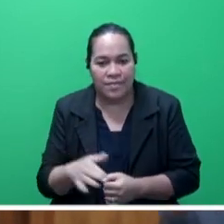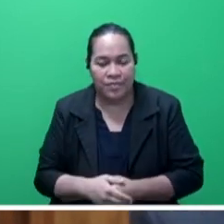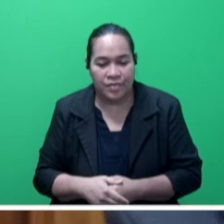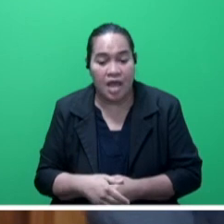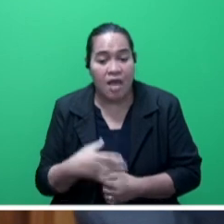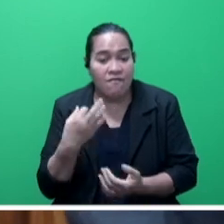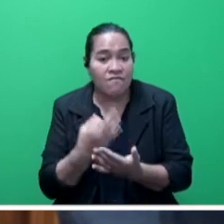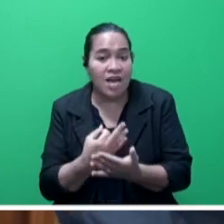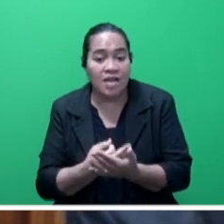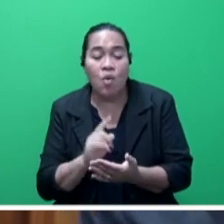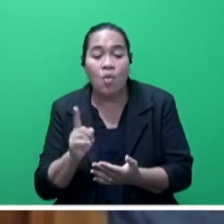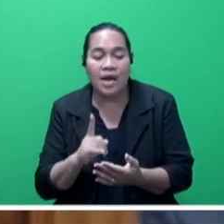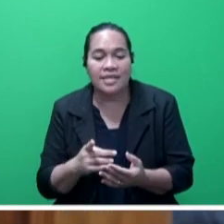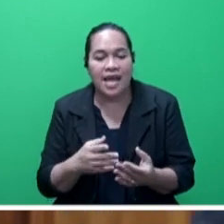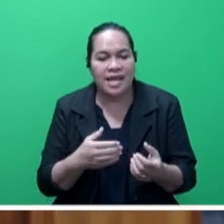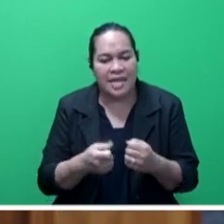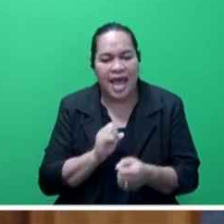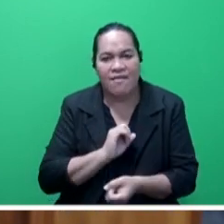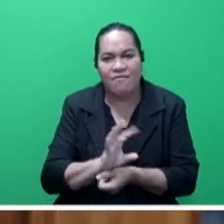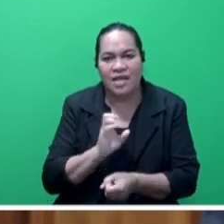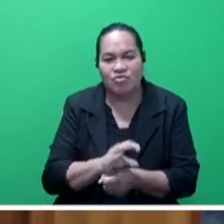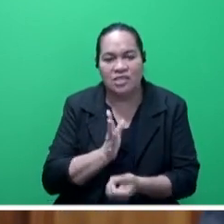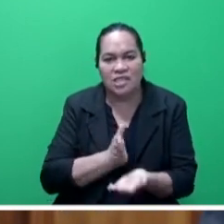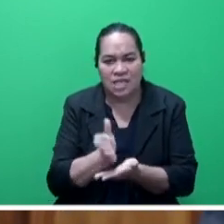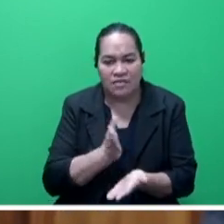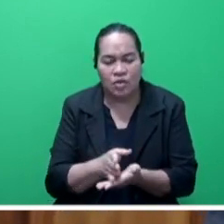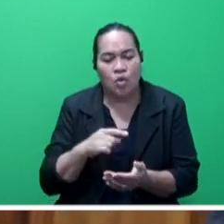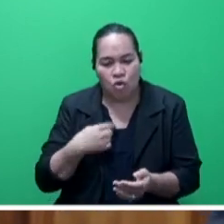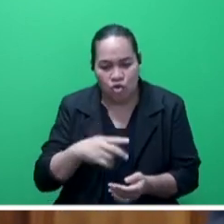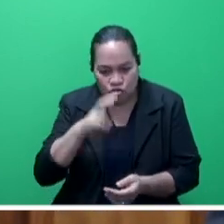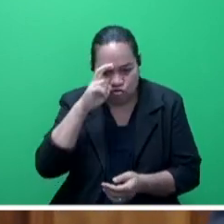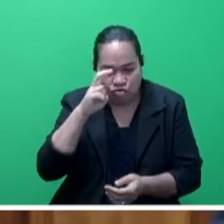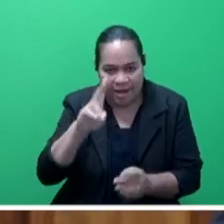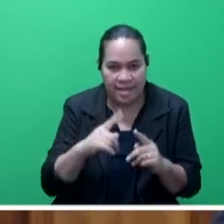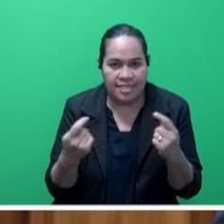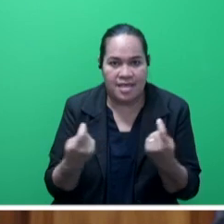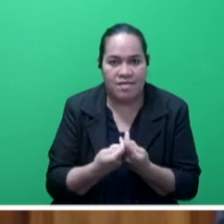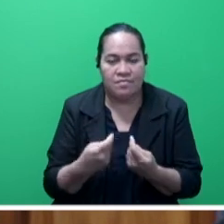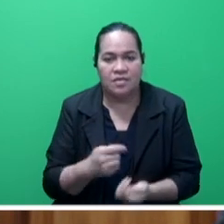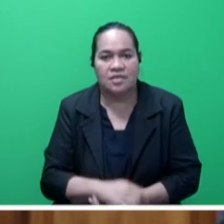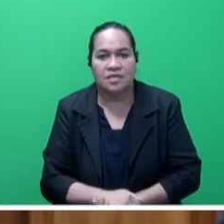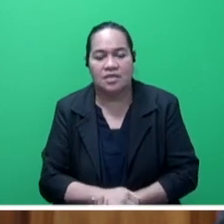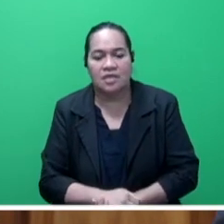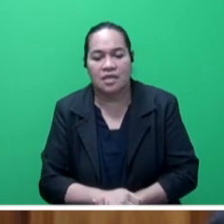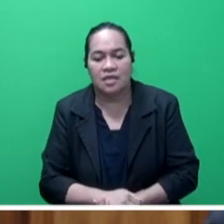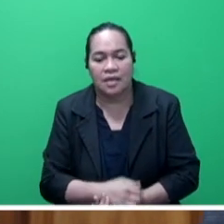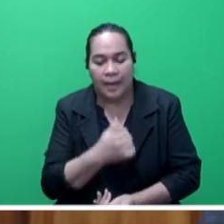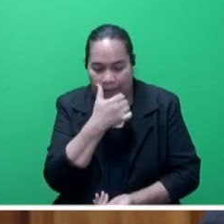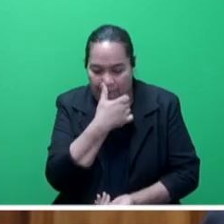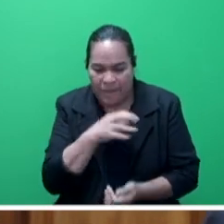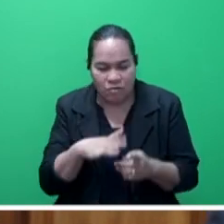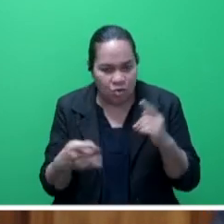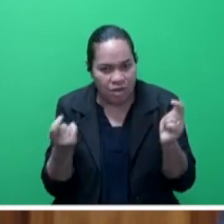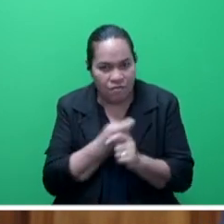funding programs, our hand-holding and advisory services continue with our training teams with respect to cooperatives. With respect to reforms,